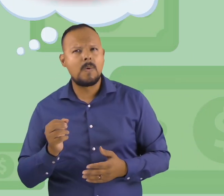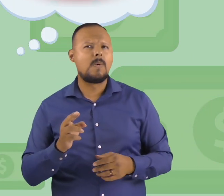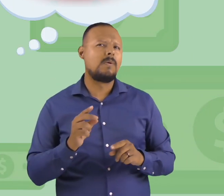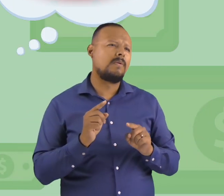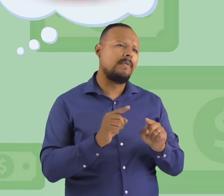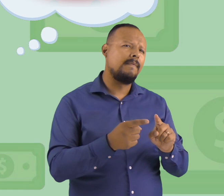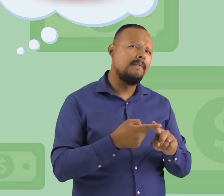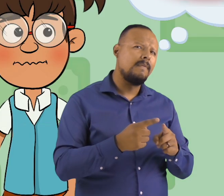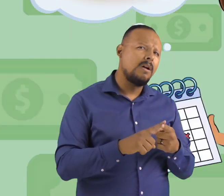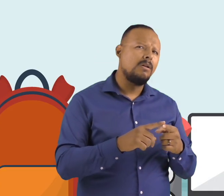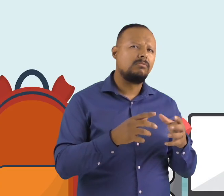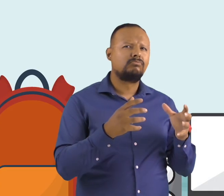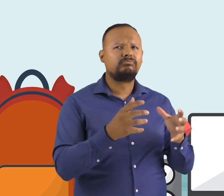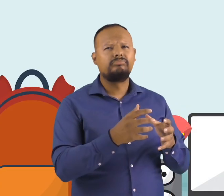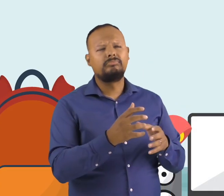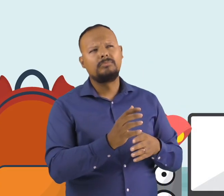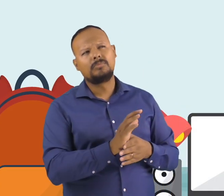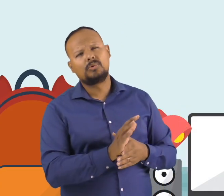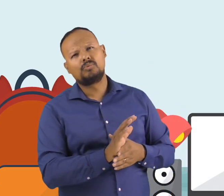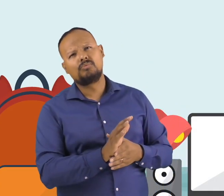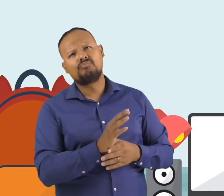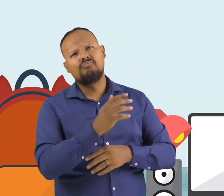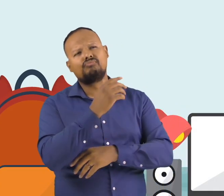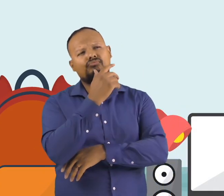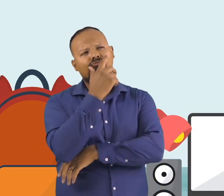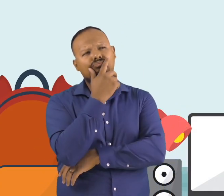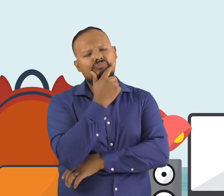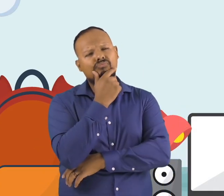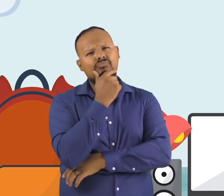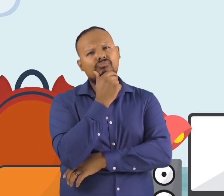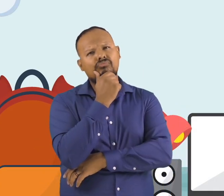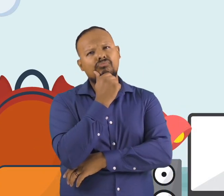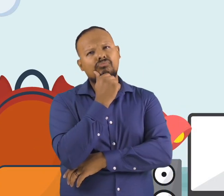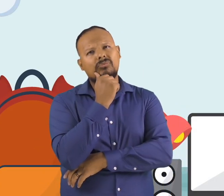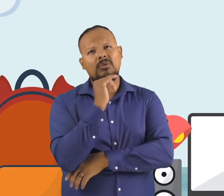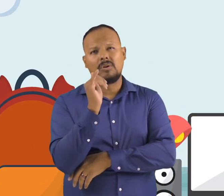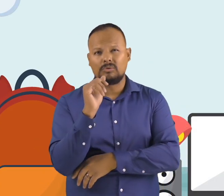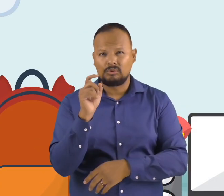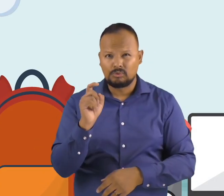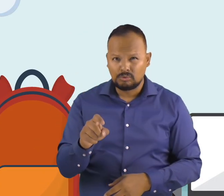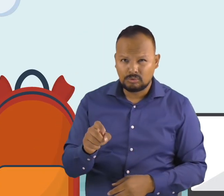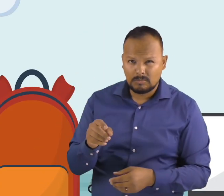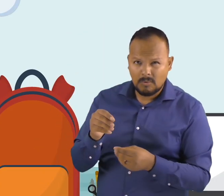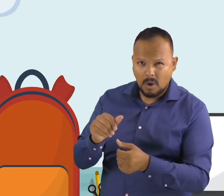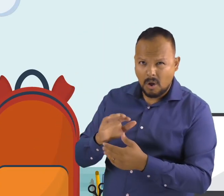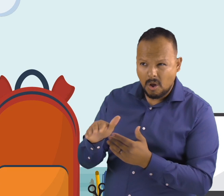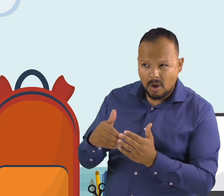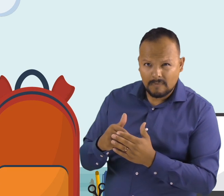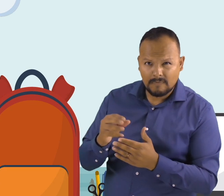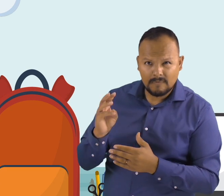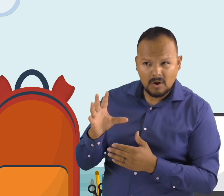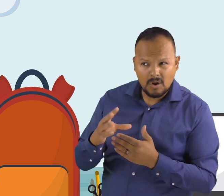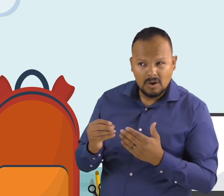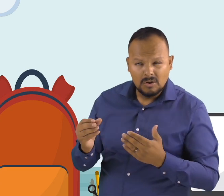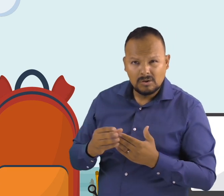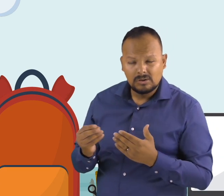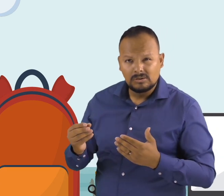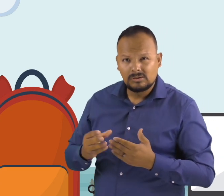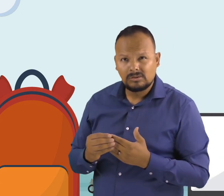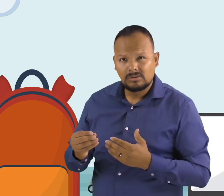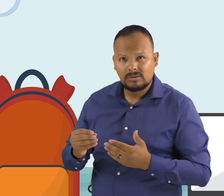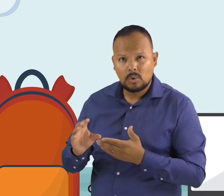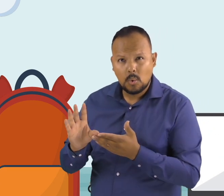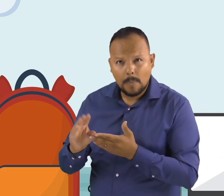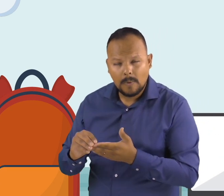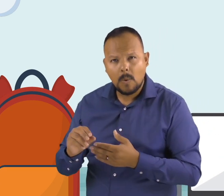movie with her friends. She also must decide if she wants to spend all $65 of her saved money